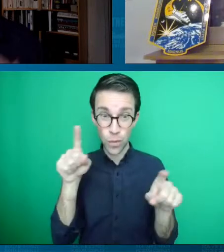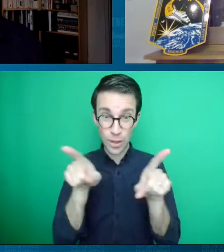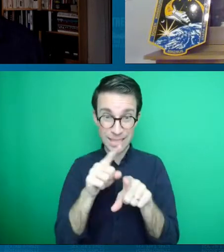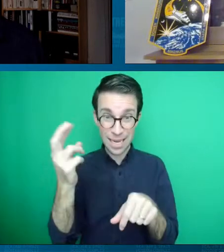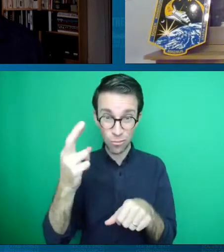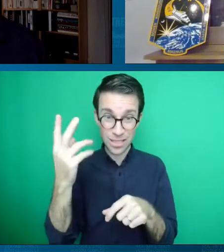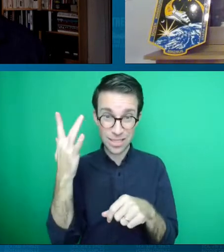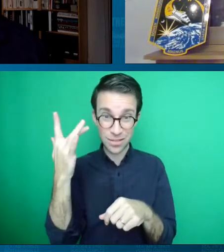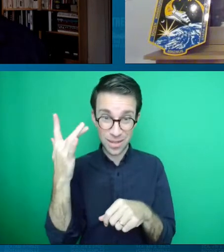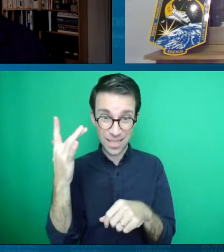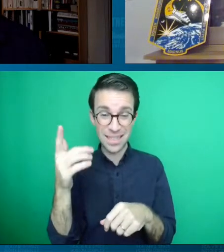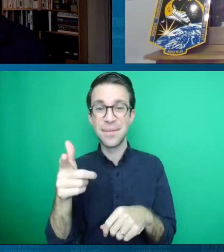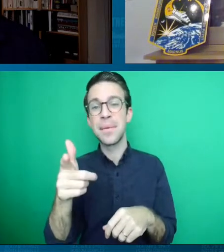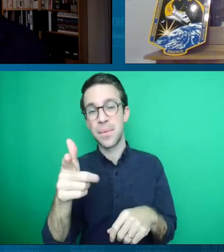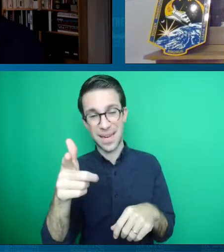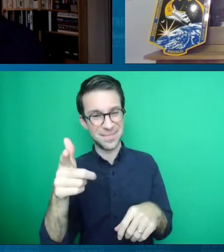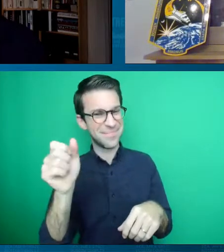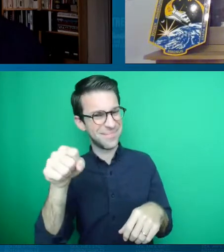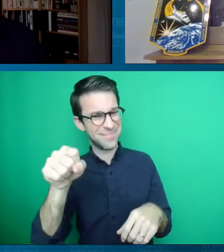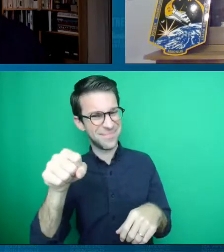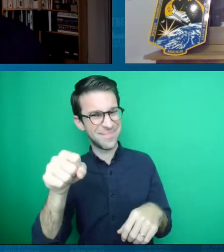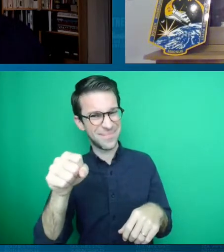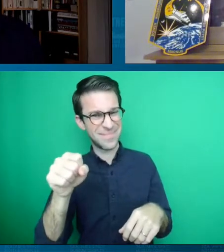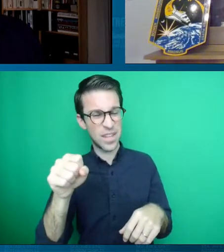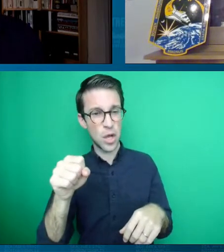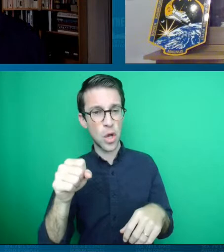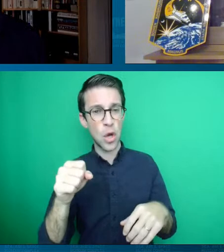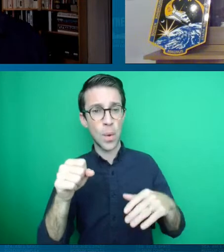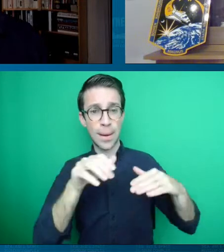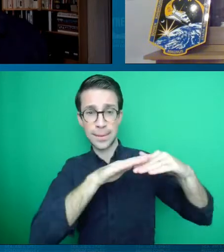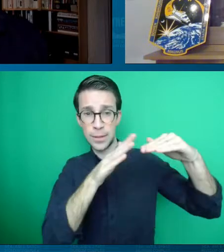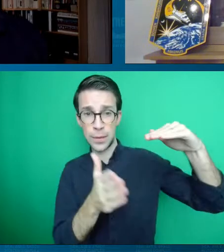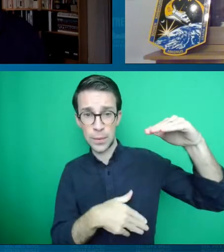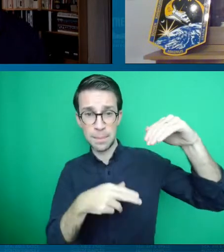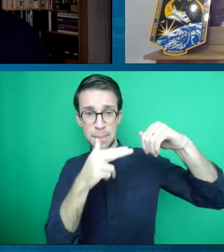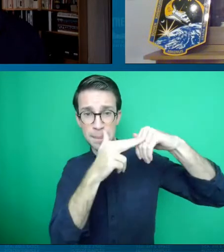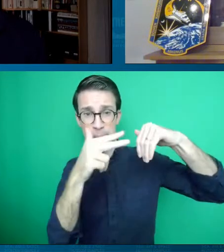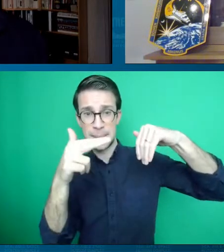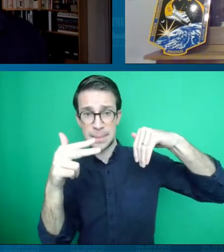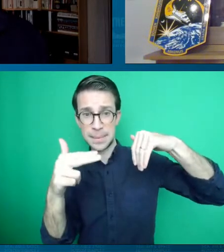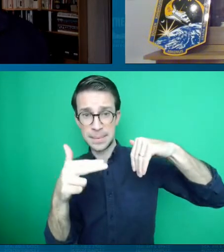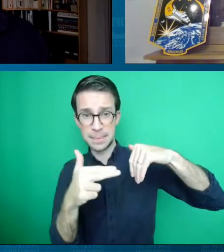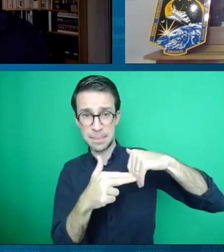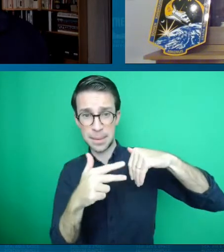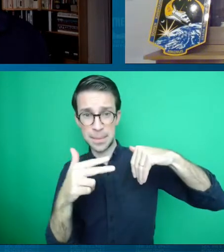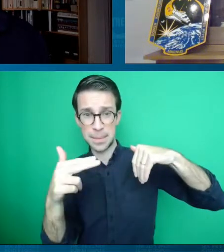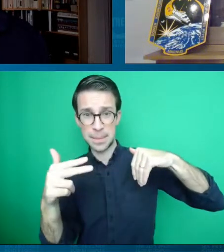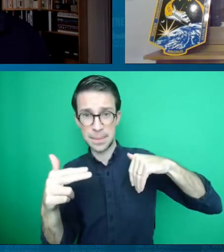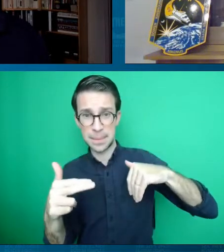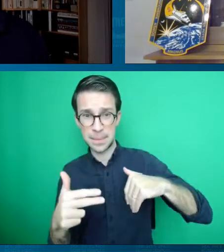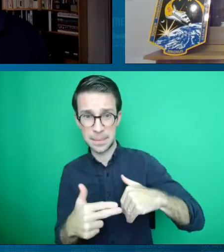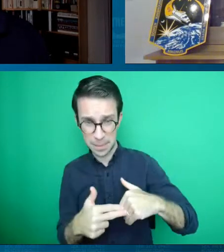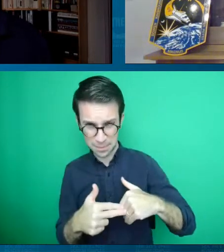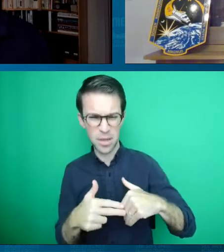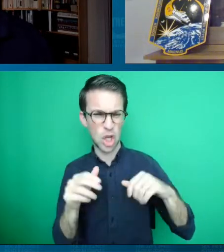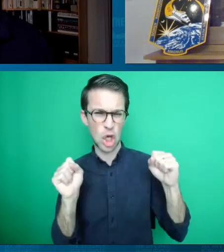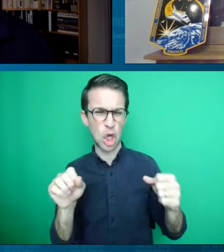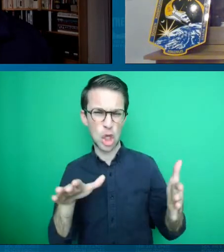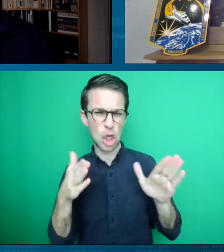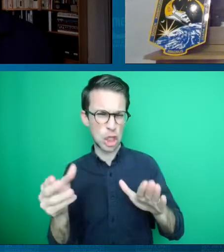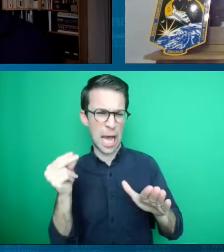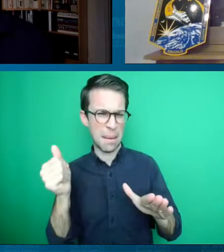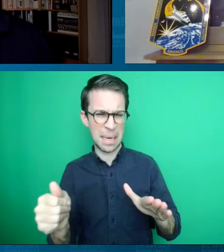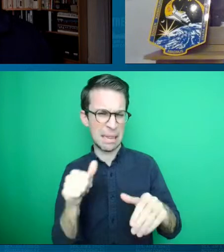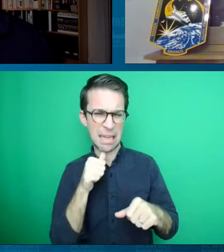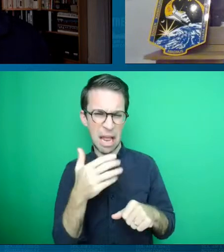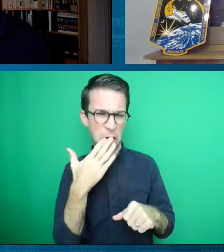so, rappelling down the side of a cliff in an environment where you turn the suit, you're going to die pretty much immediately. Not a good